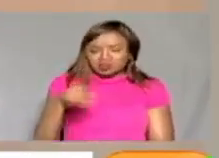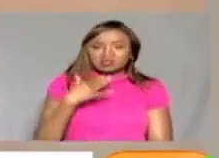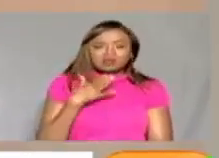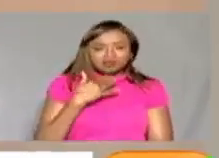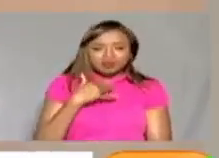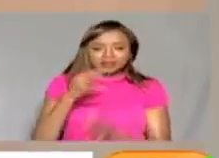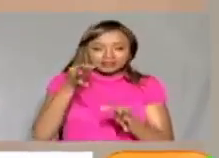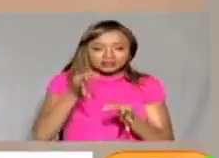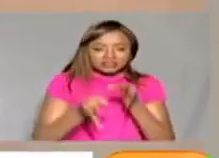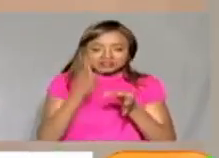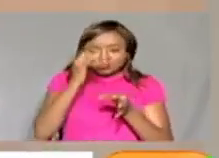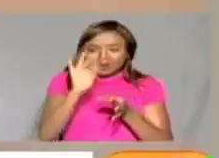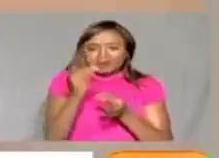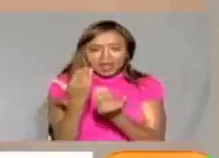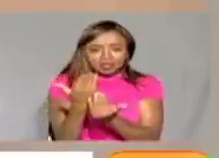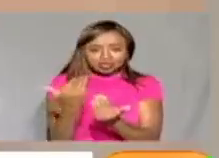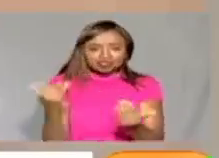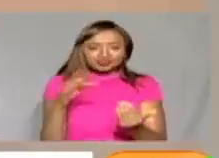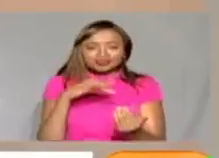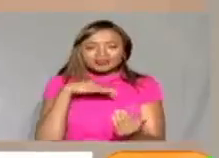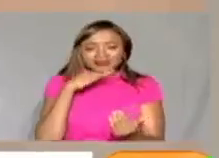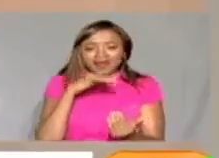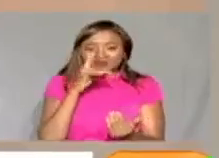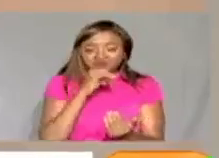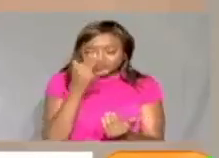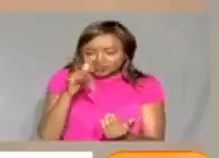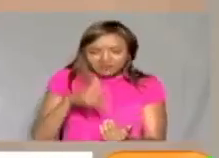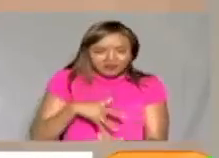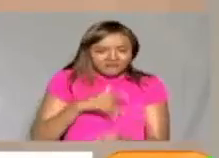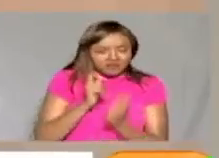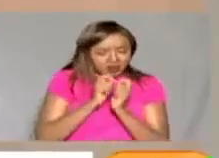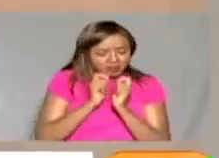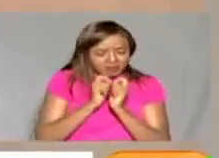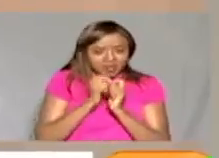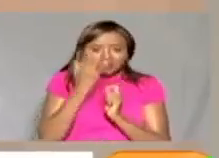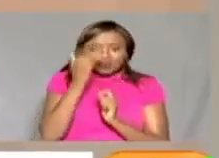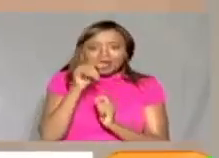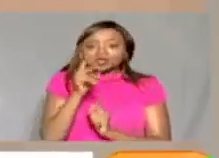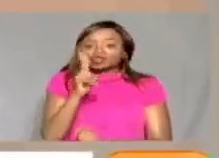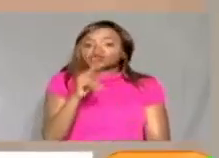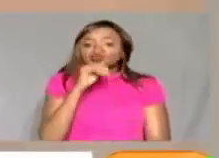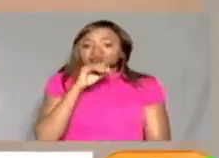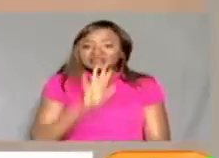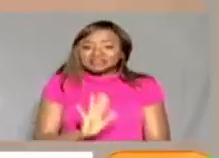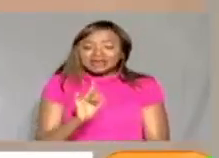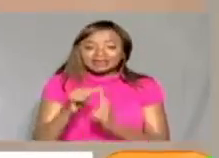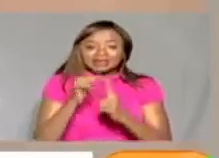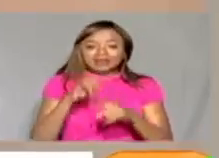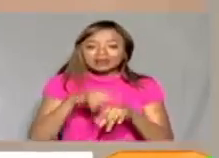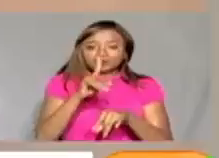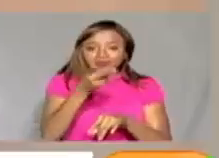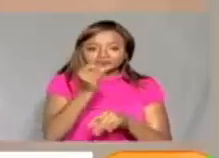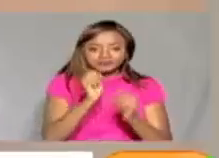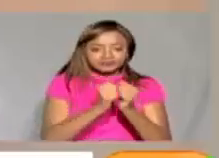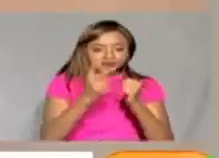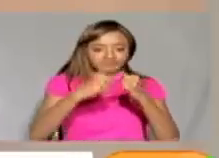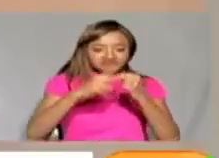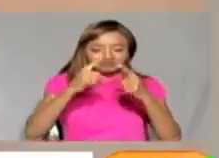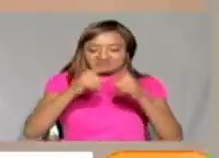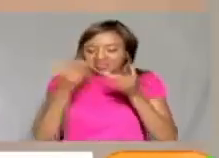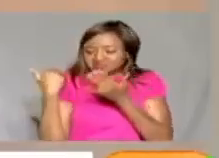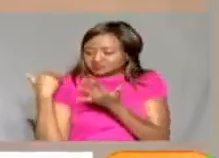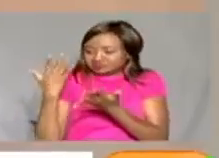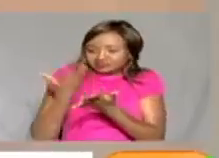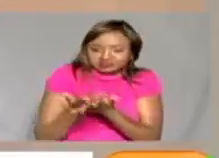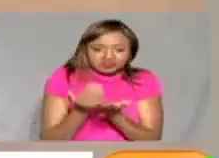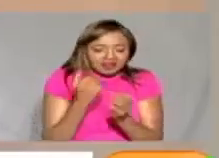the loss of their loved ones. She feels it more since she lost her two sons in 2017. Since then, nothing has been